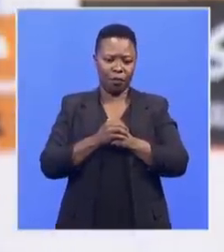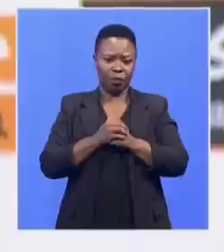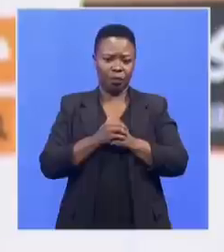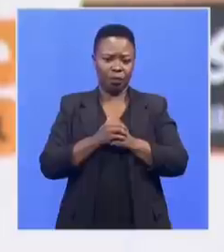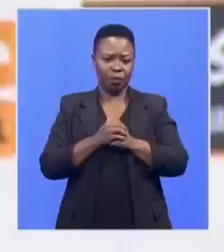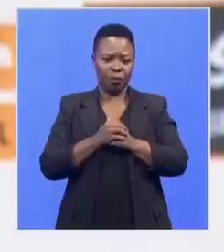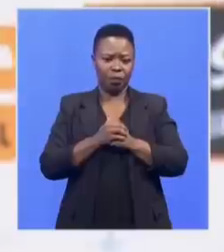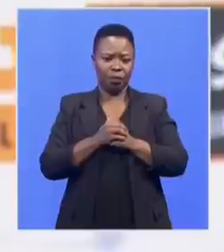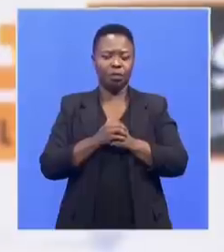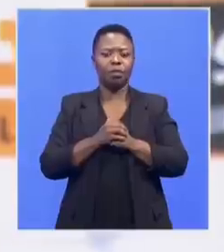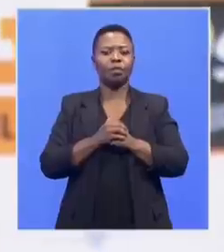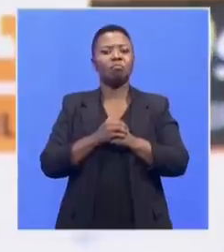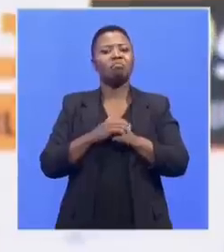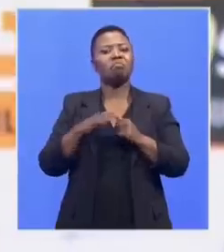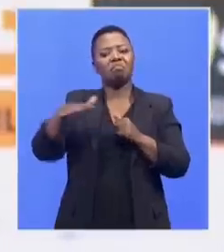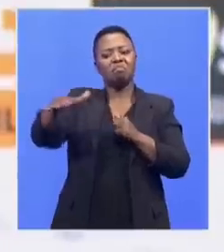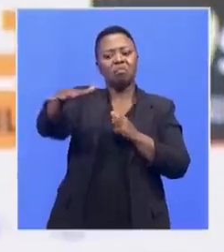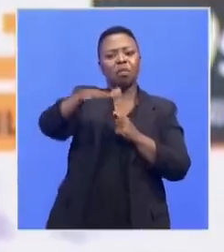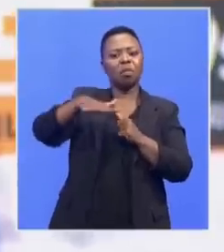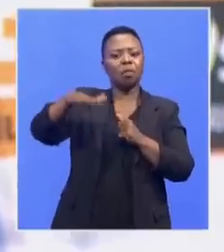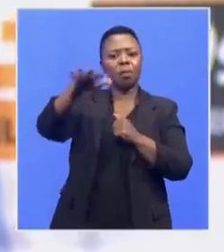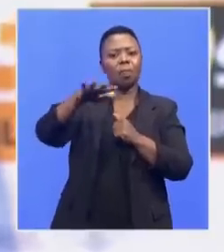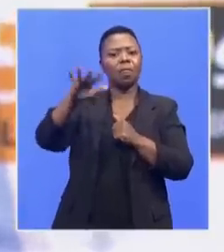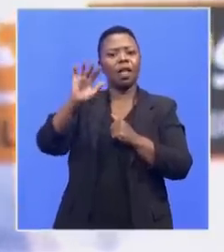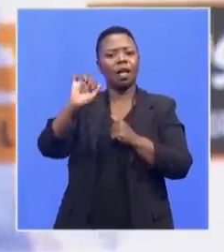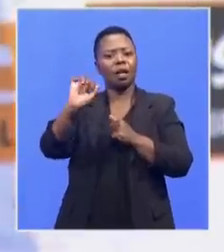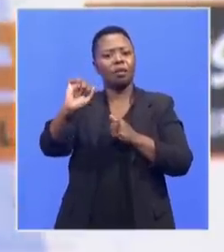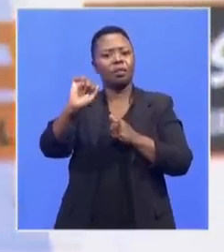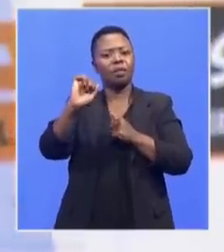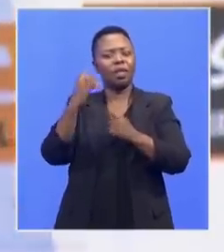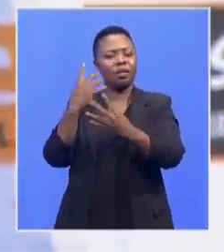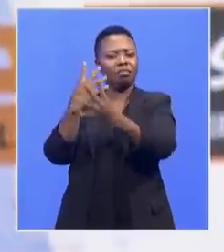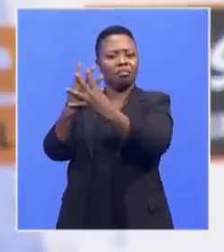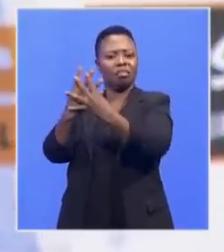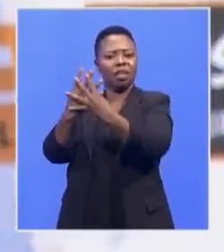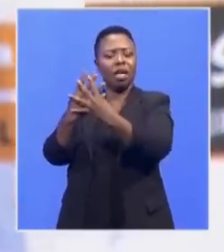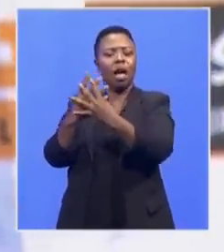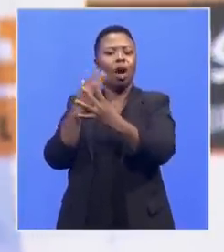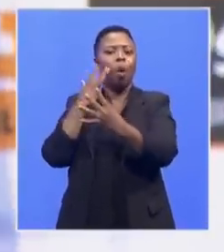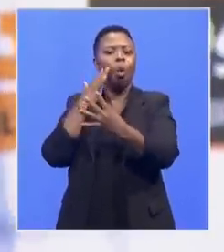concentration camp for Africans during the Anglo-Boer War,